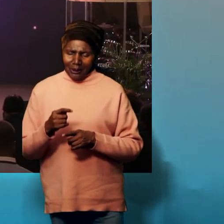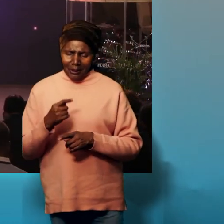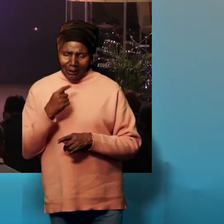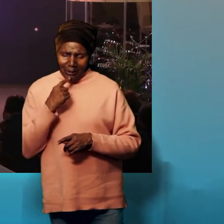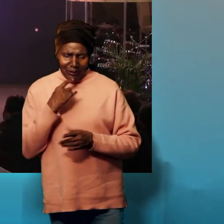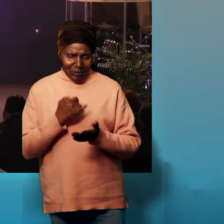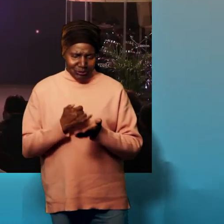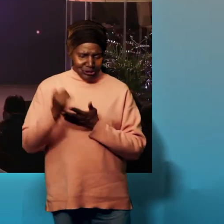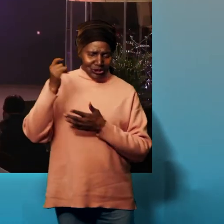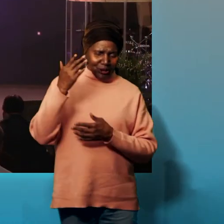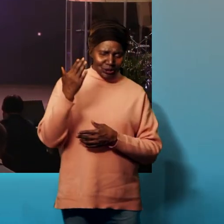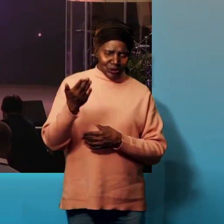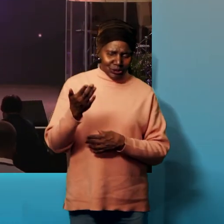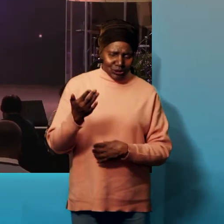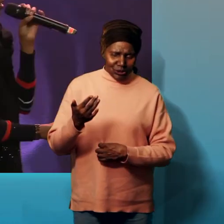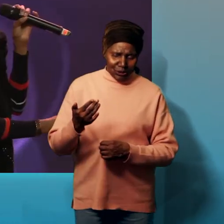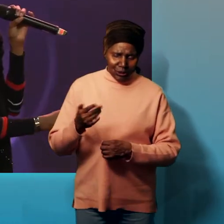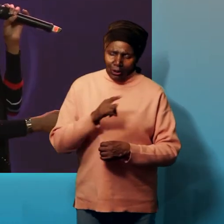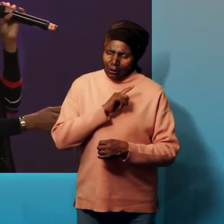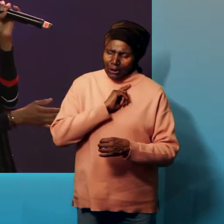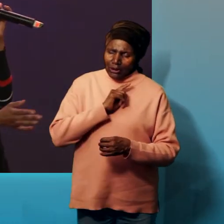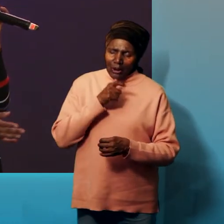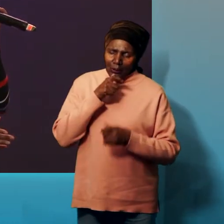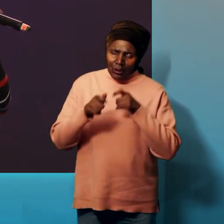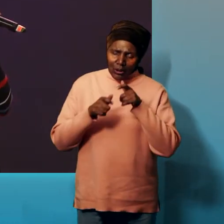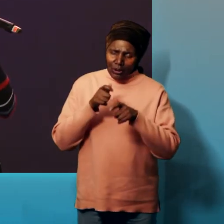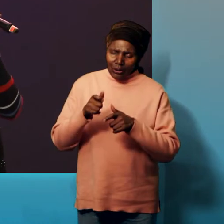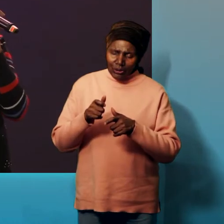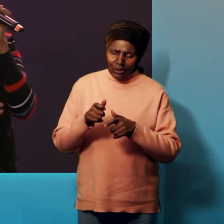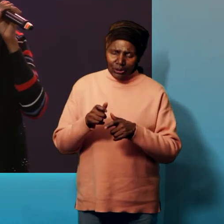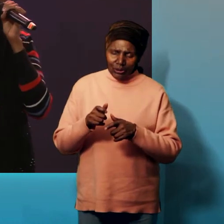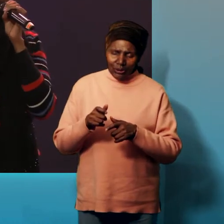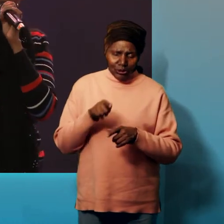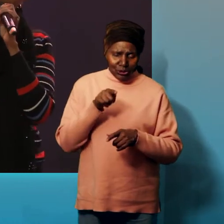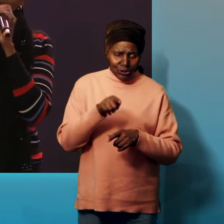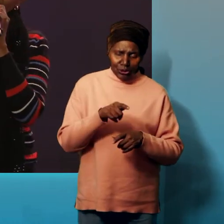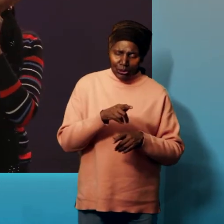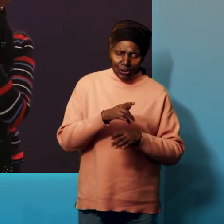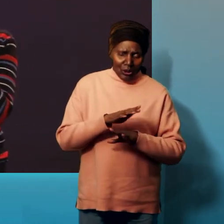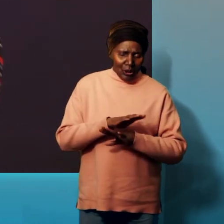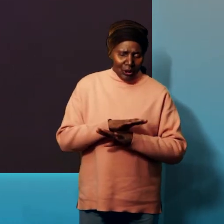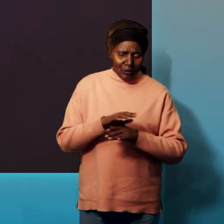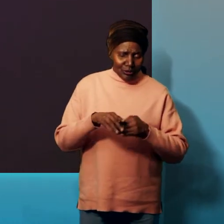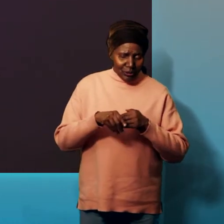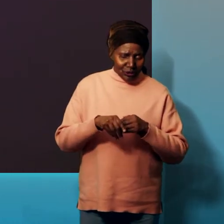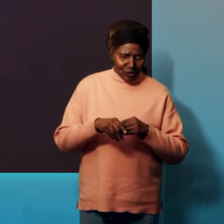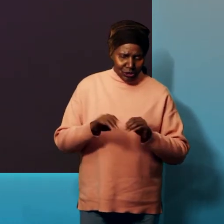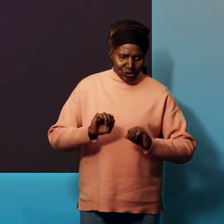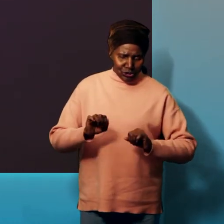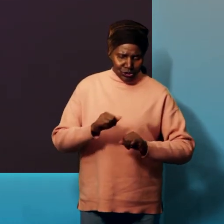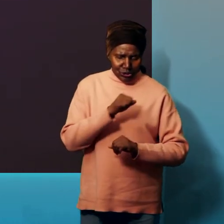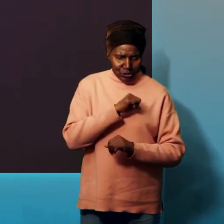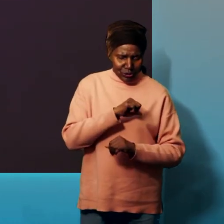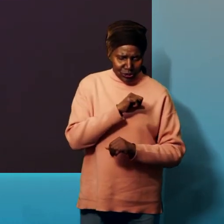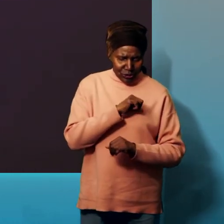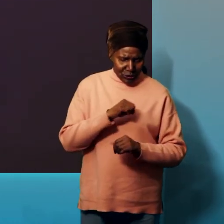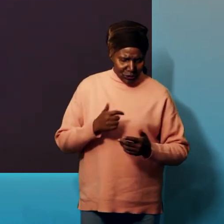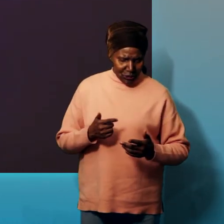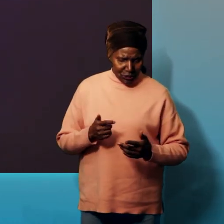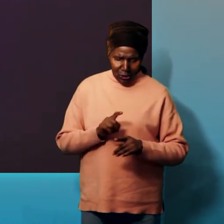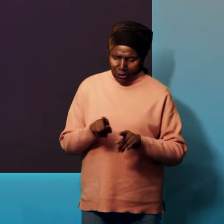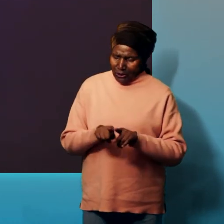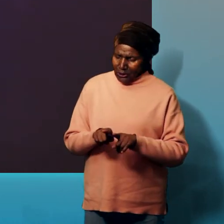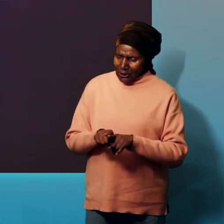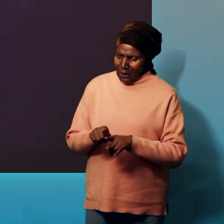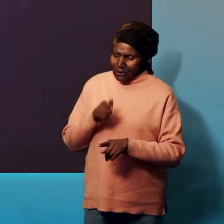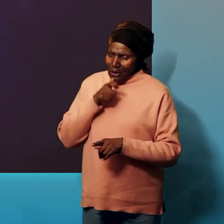us where our words to our non-Christian friends are not the same words that we say in church on Sunday. Lord, forgive us for the